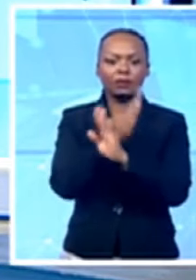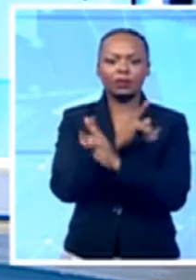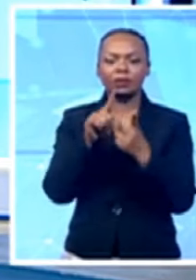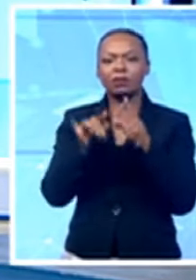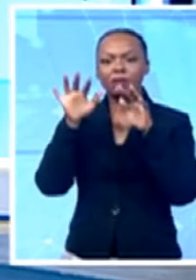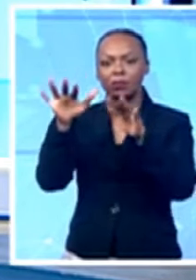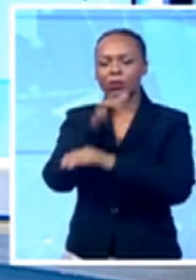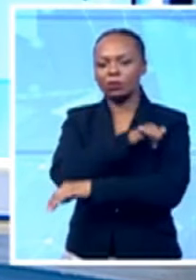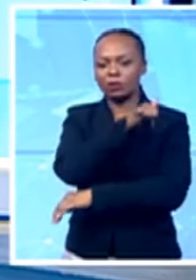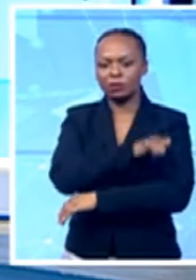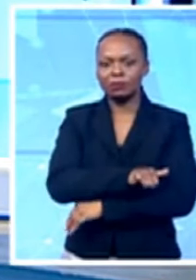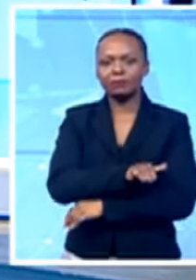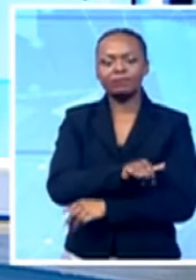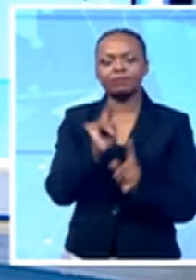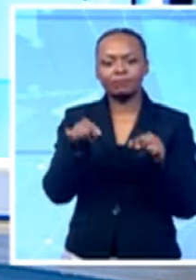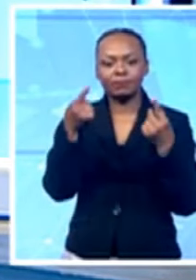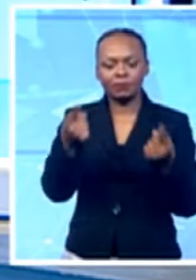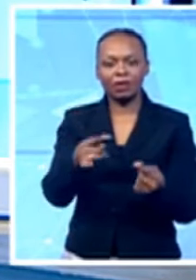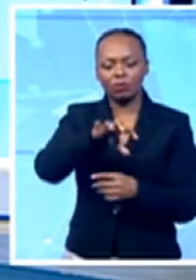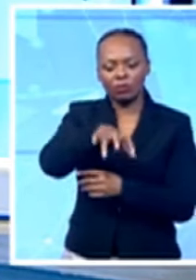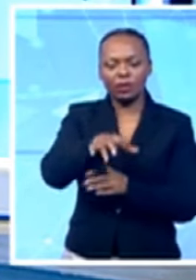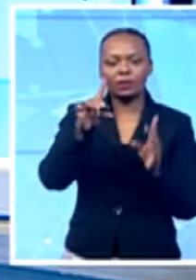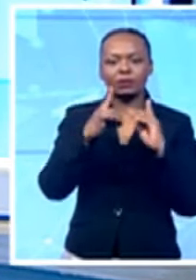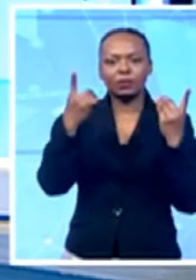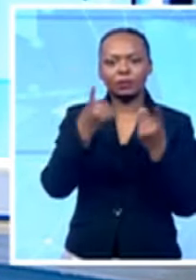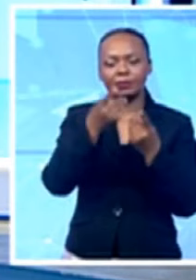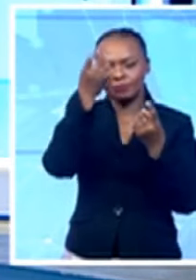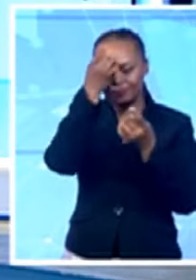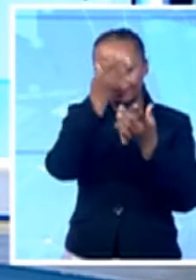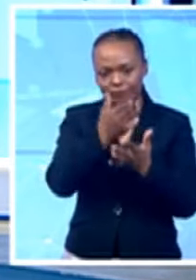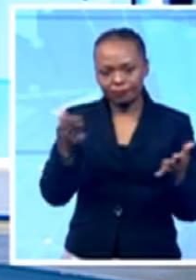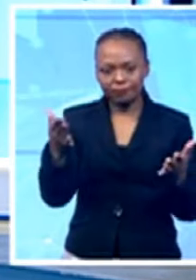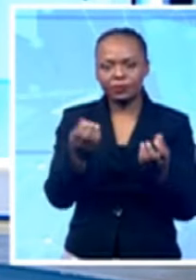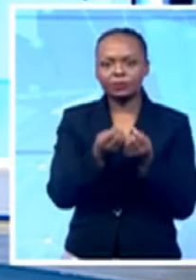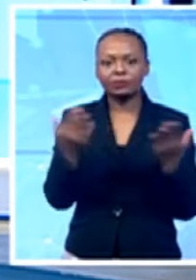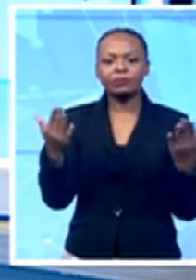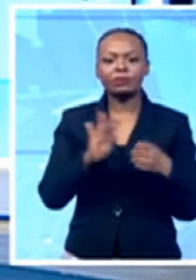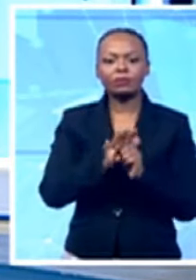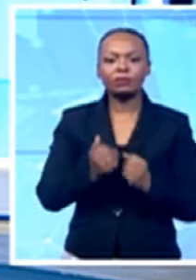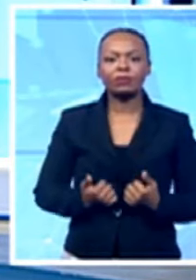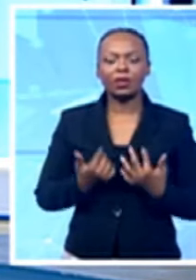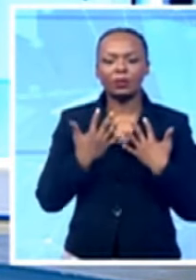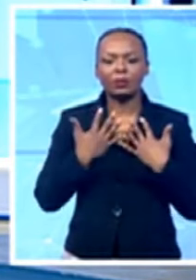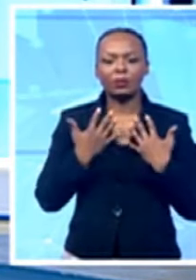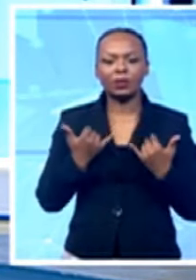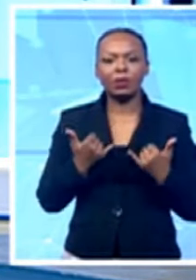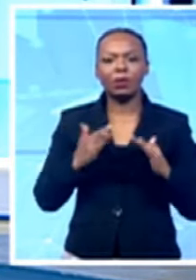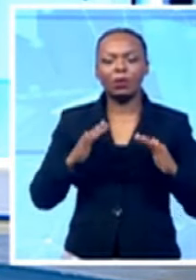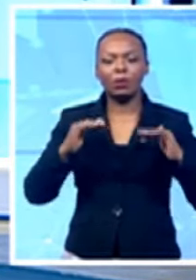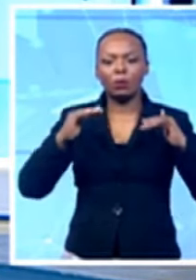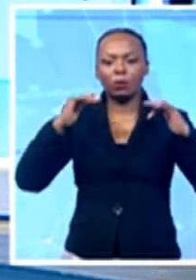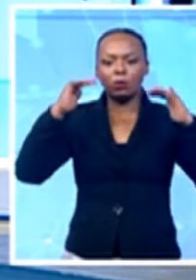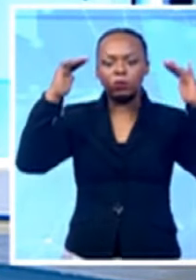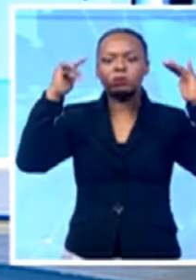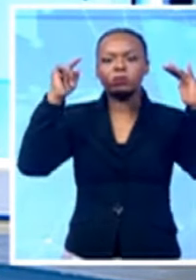department, we're told, says that a number of infections during the third wave seems to be going up quicker than the first and second